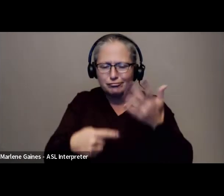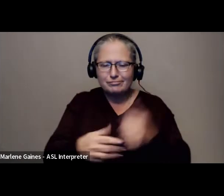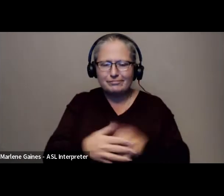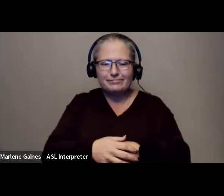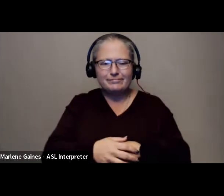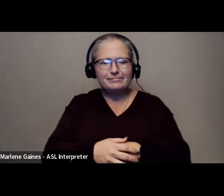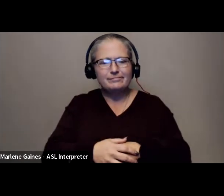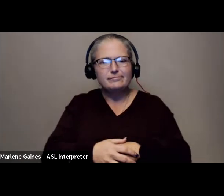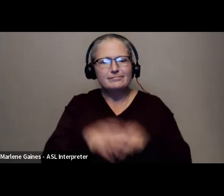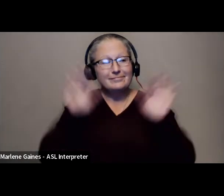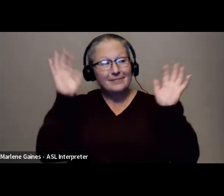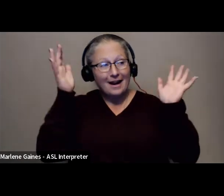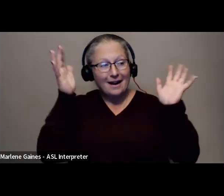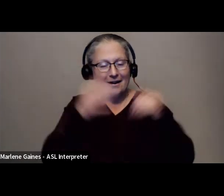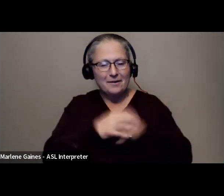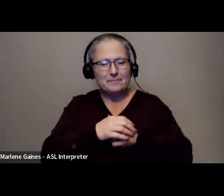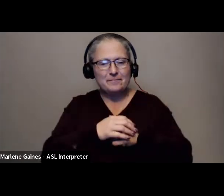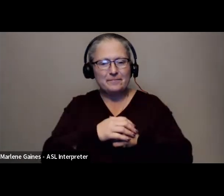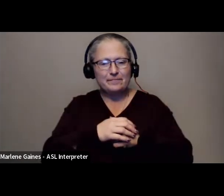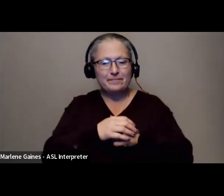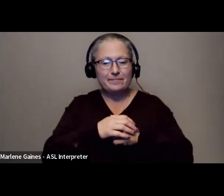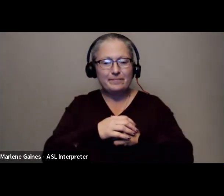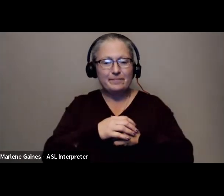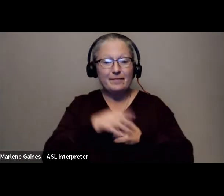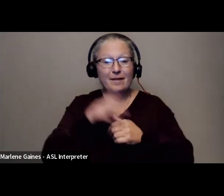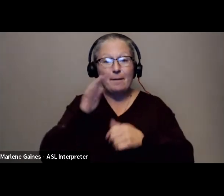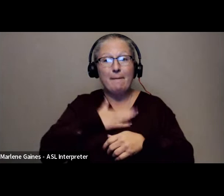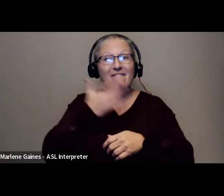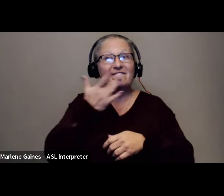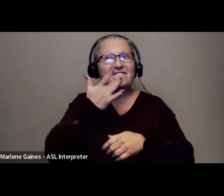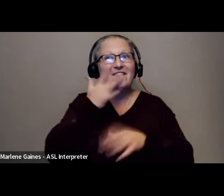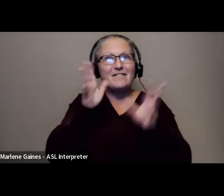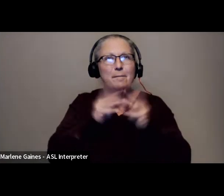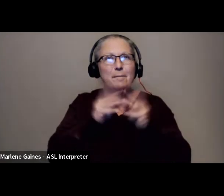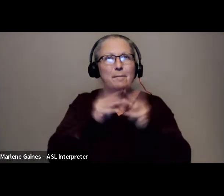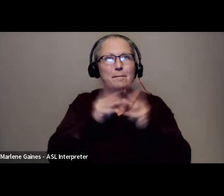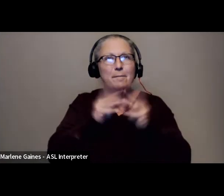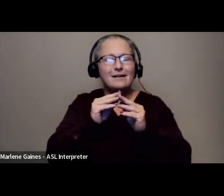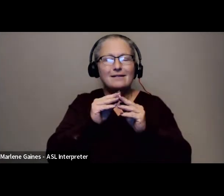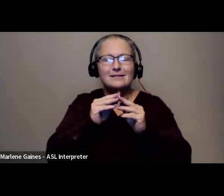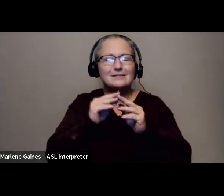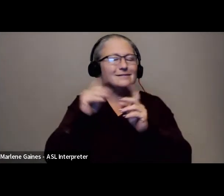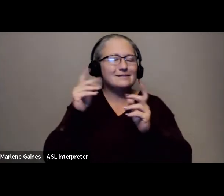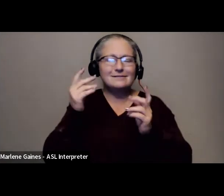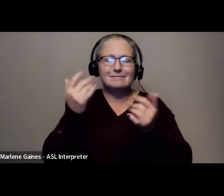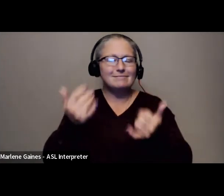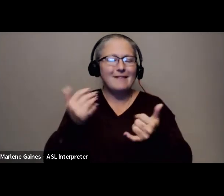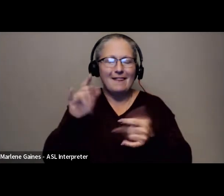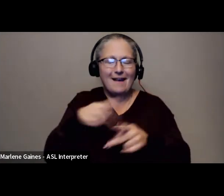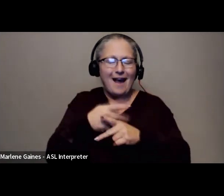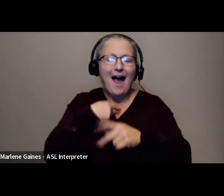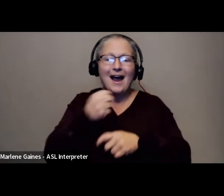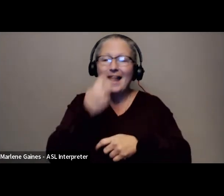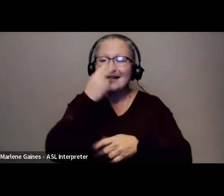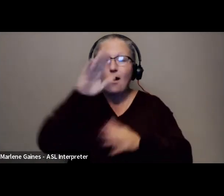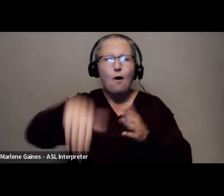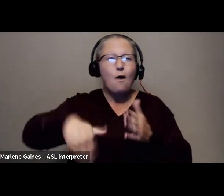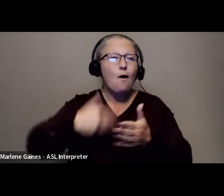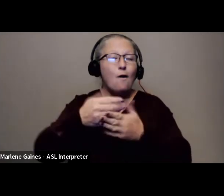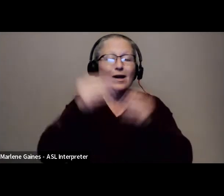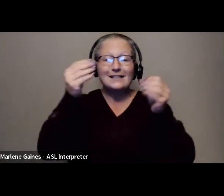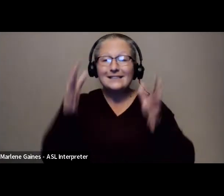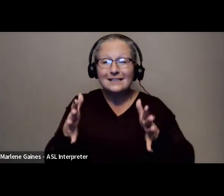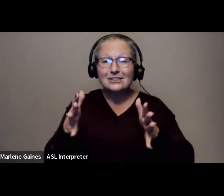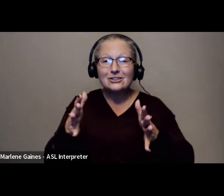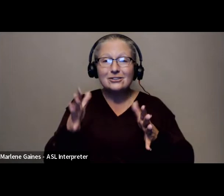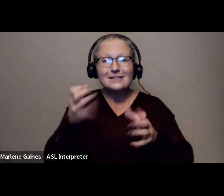Yay. While he's going, this is one of my favorite meetings of all time because I get to see all the teachers and